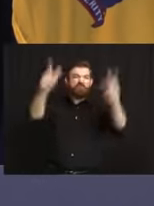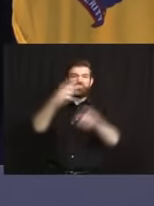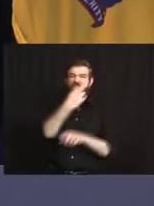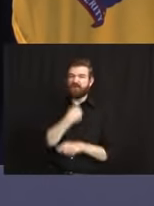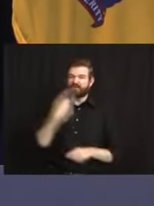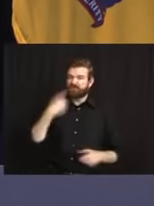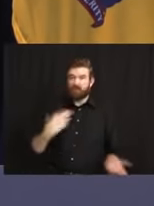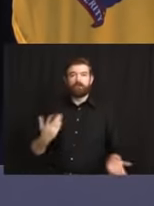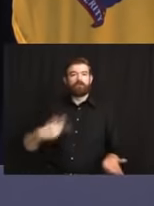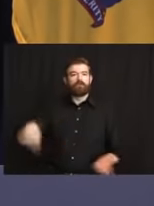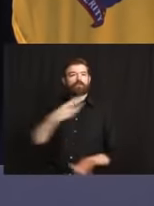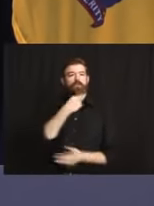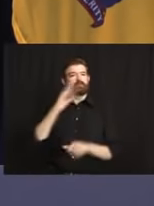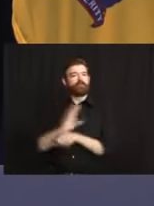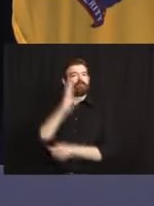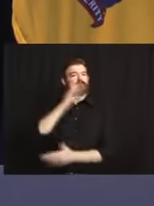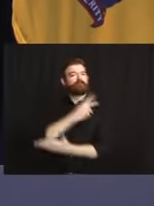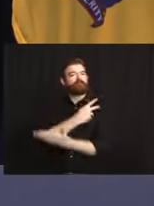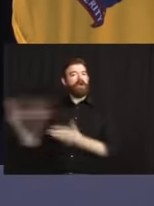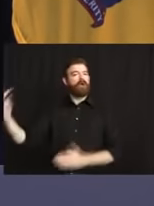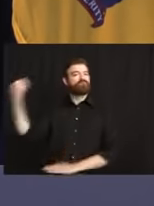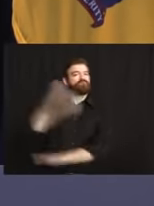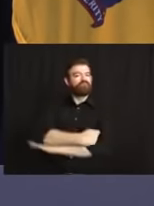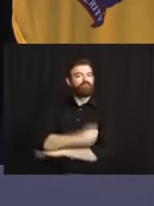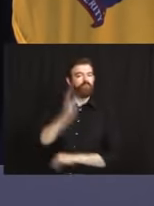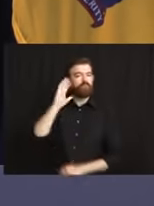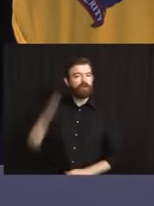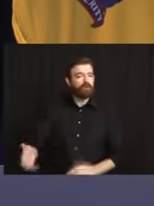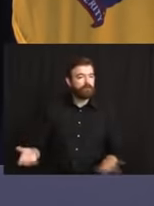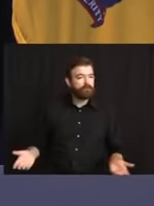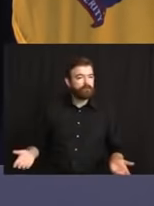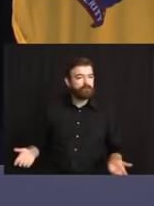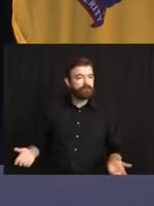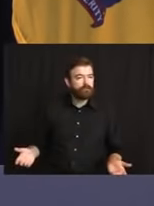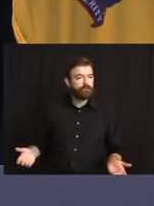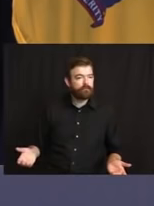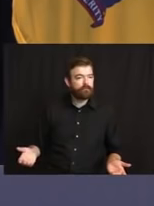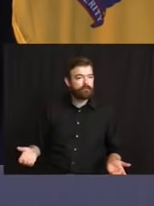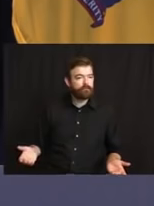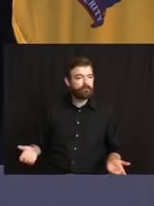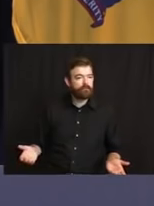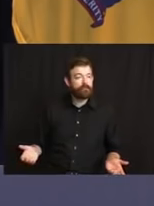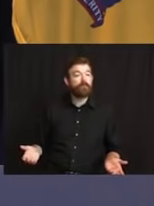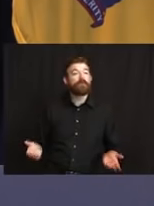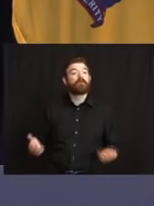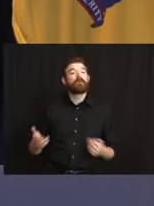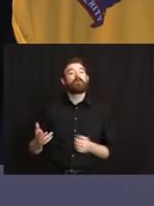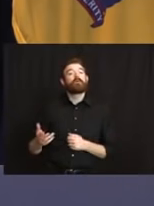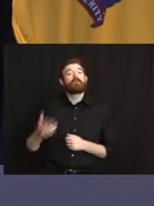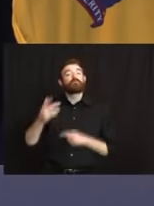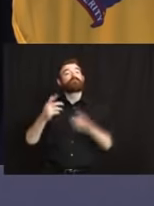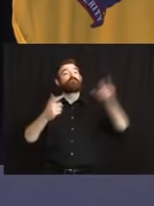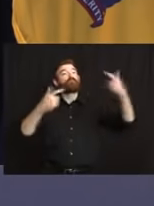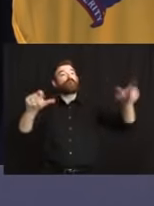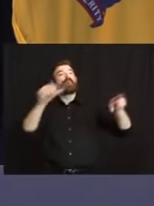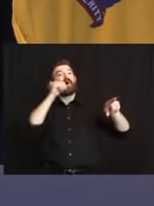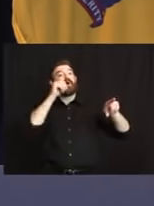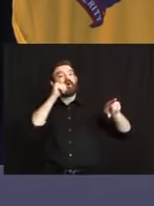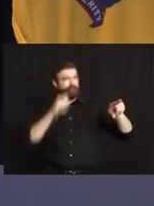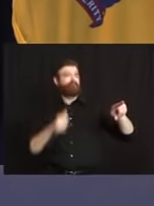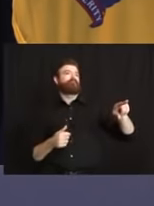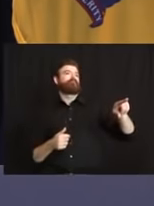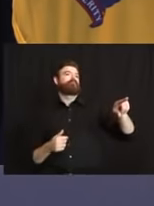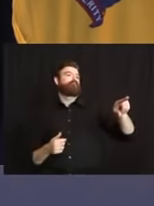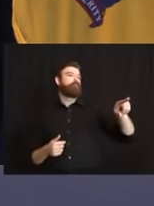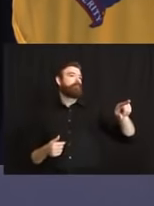follow-up, if the main offenders that people have been seeing have been big bars, a lot of restaurant owners are wondering why punish restaurants. Why are they getting lumped